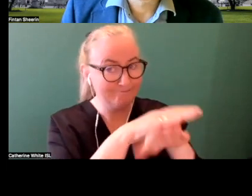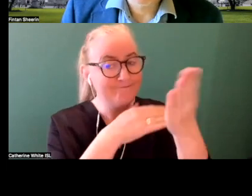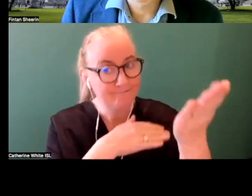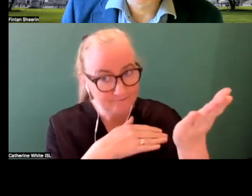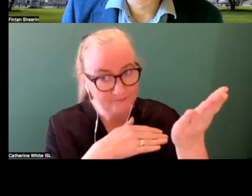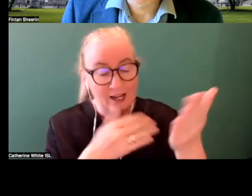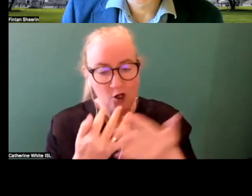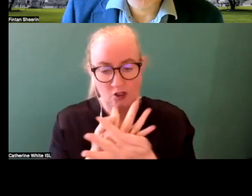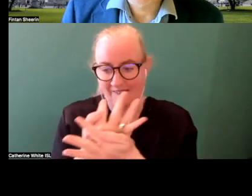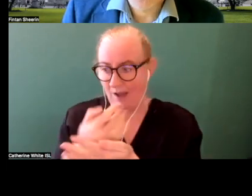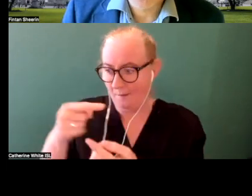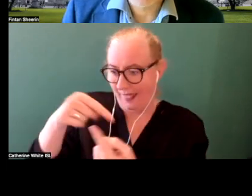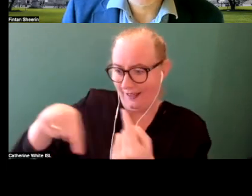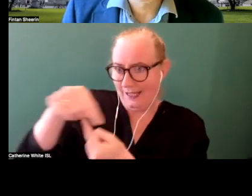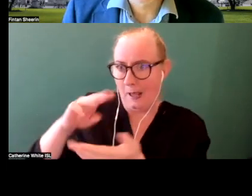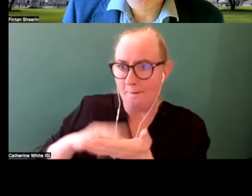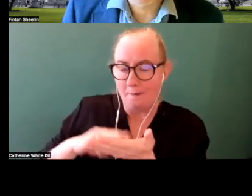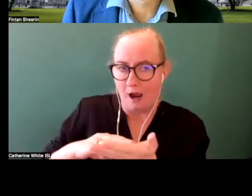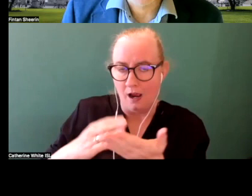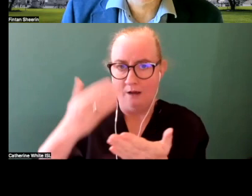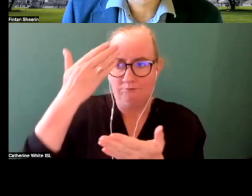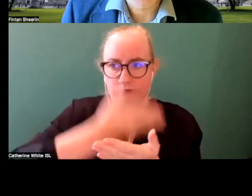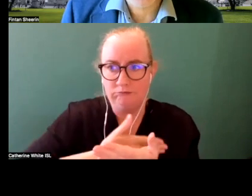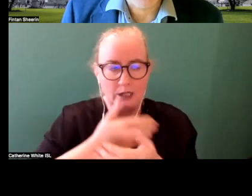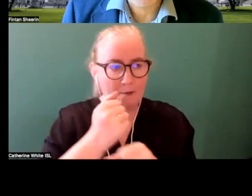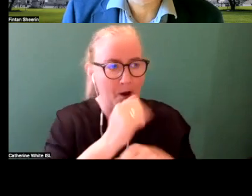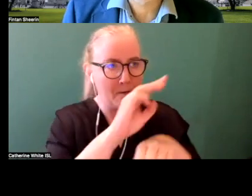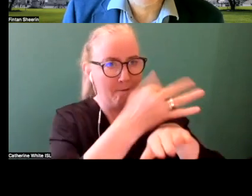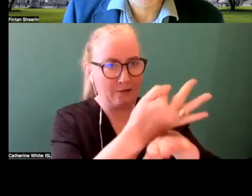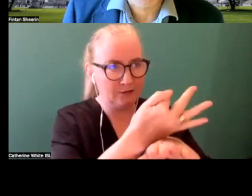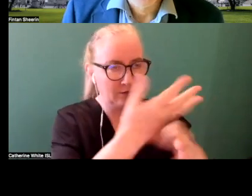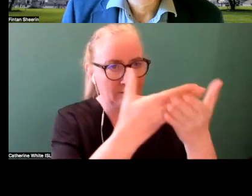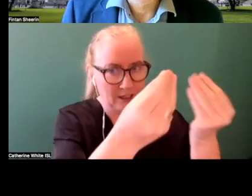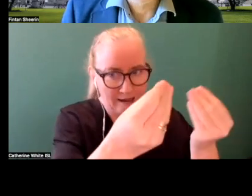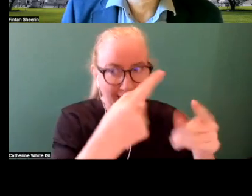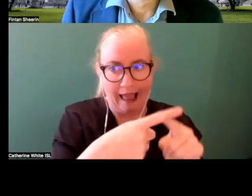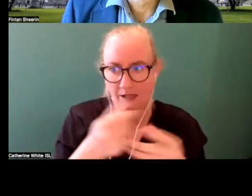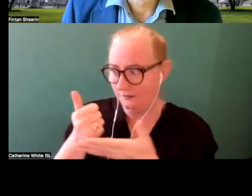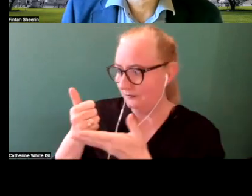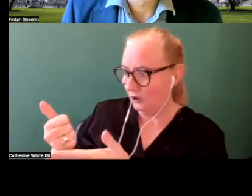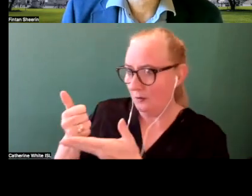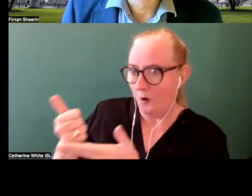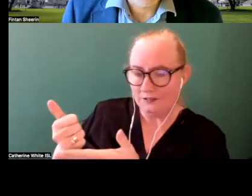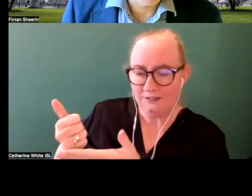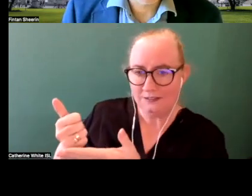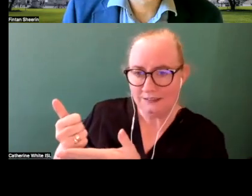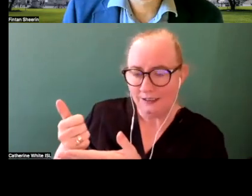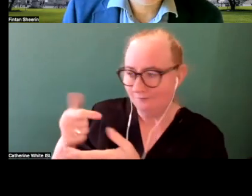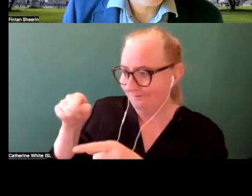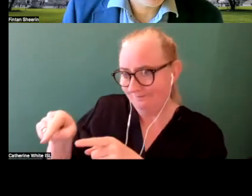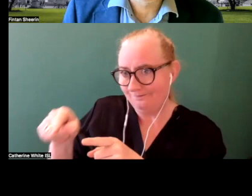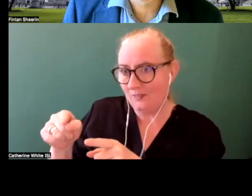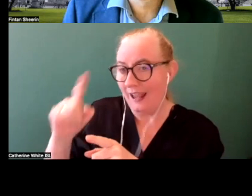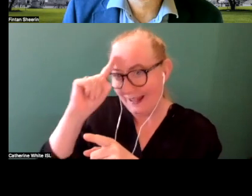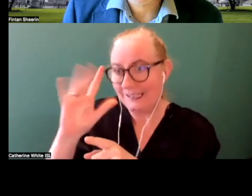The family member is dealing with the grieving of the loss of a parent, but is also often supporting the grieving of the person with